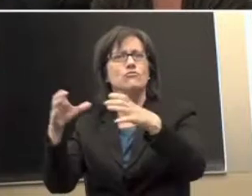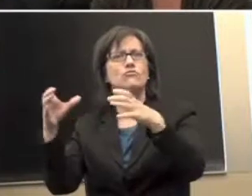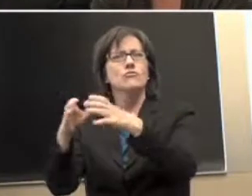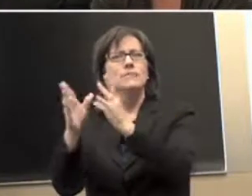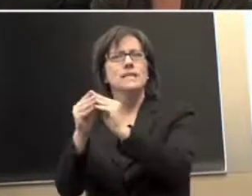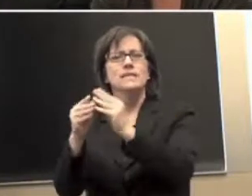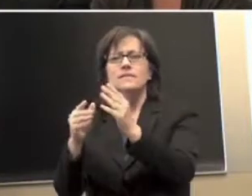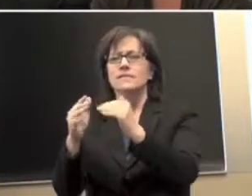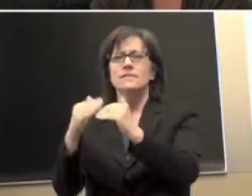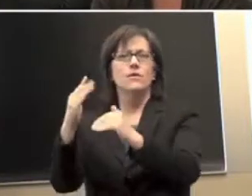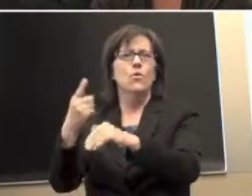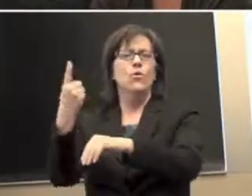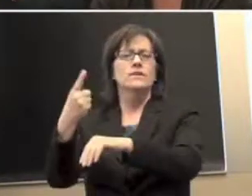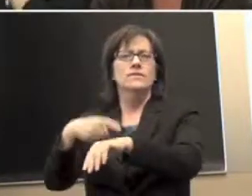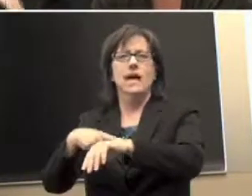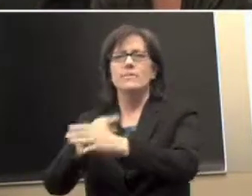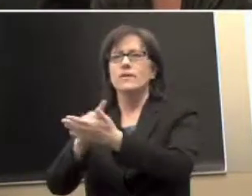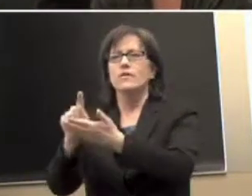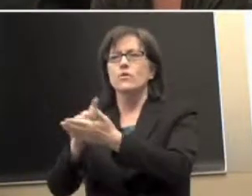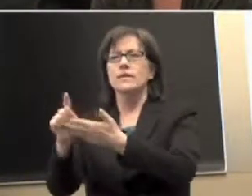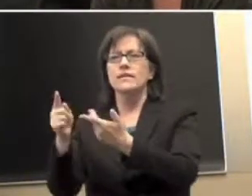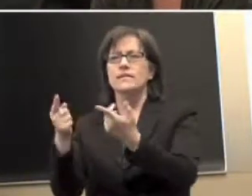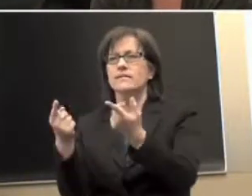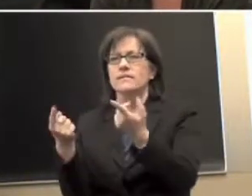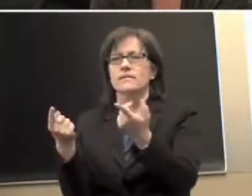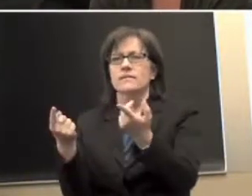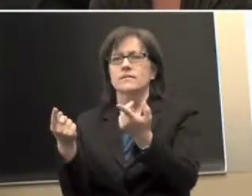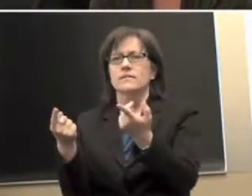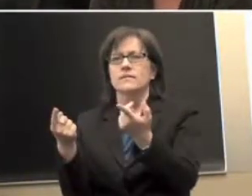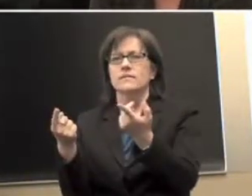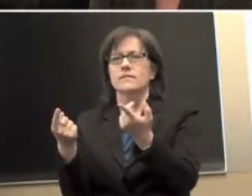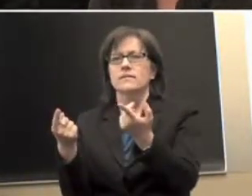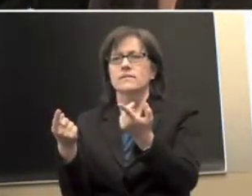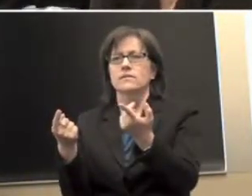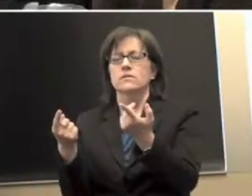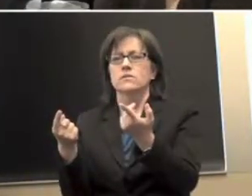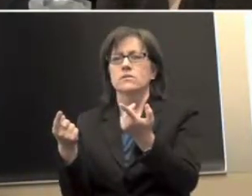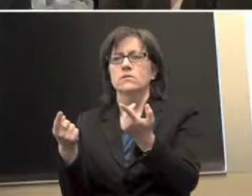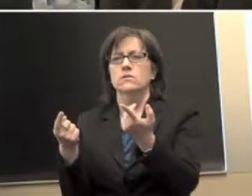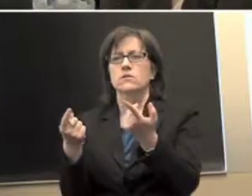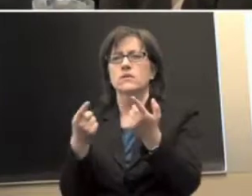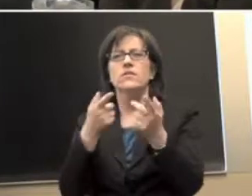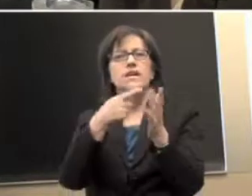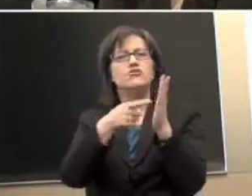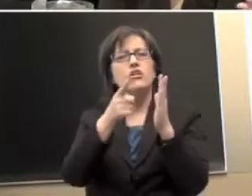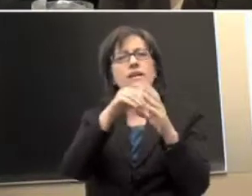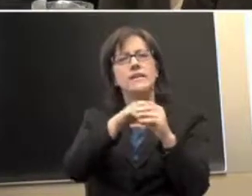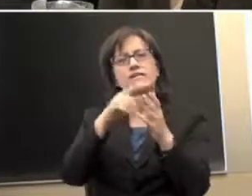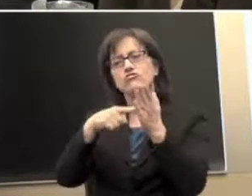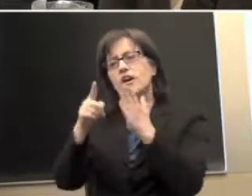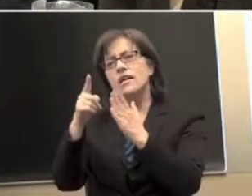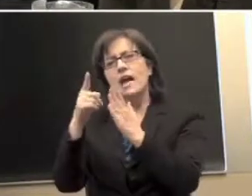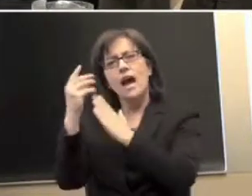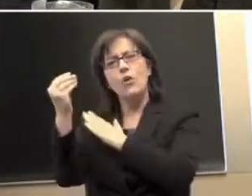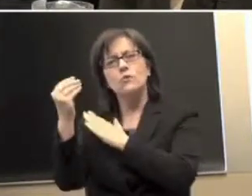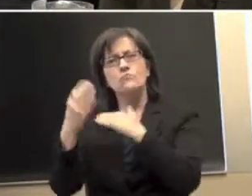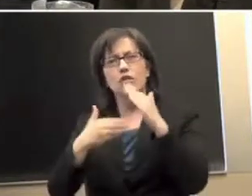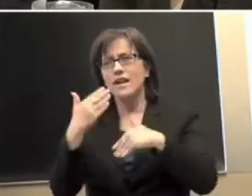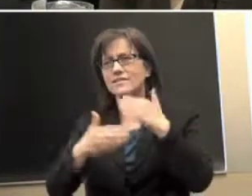week. You can do some of that through the check-in, check-out